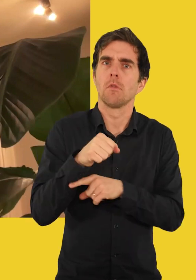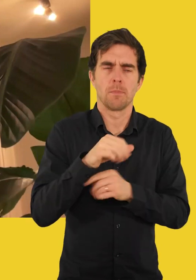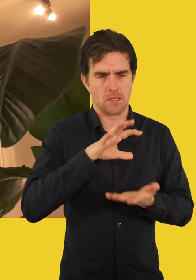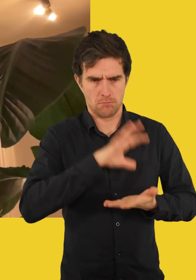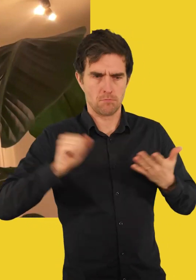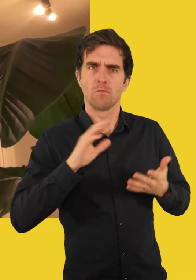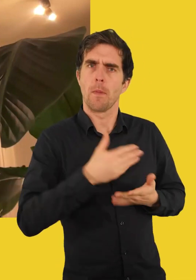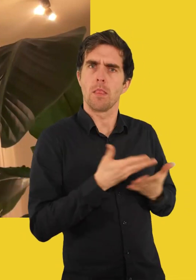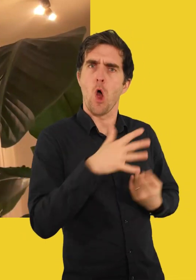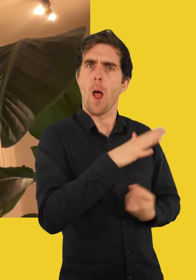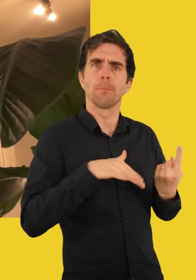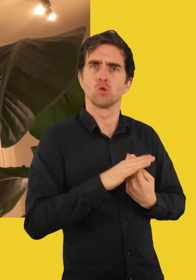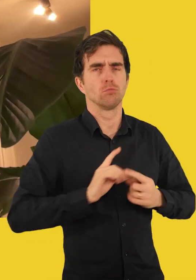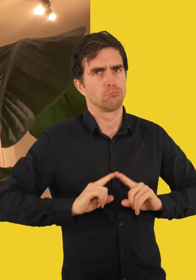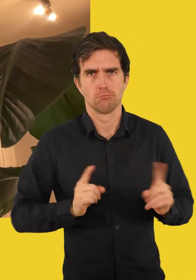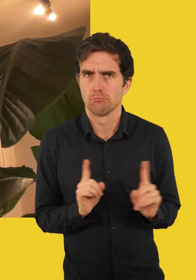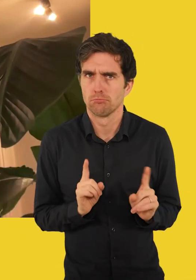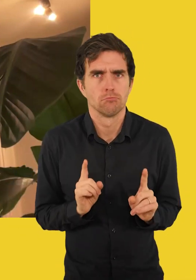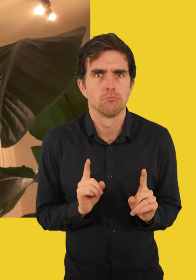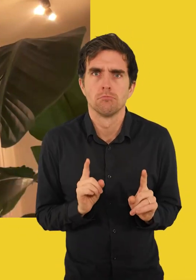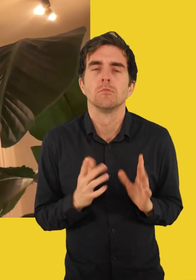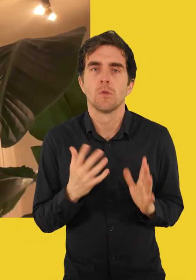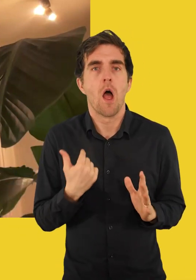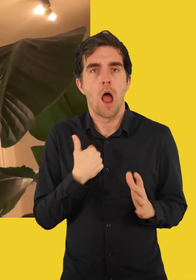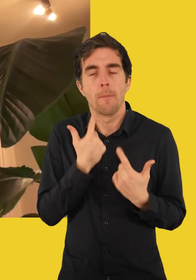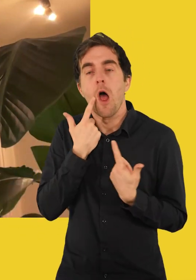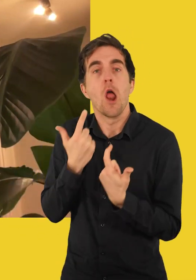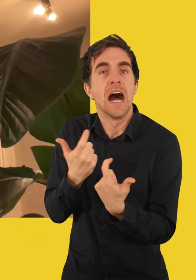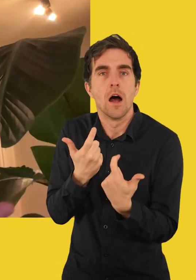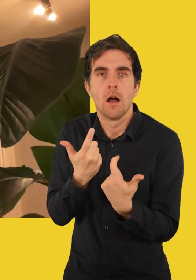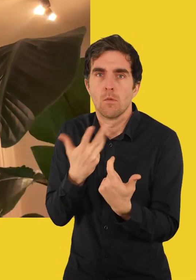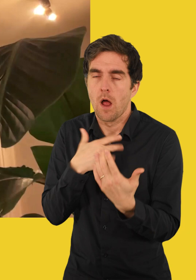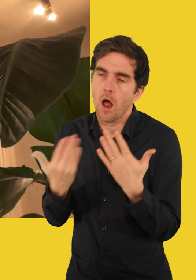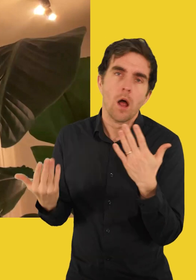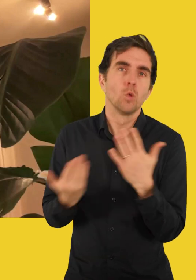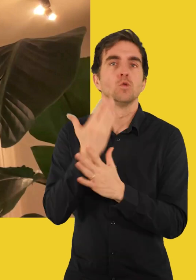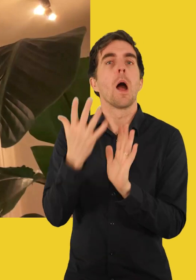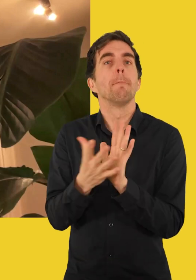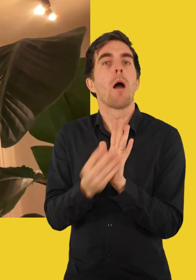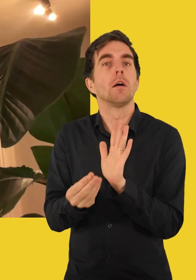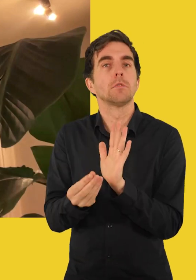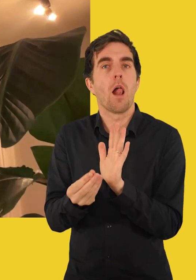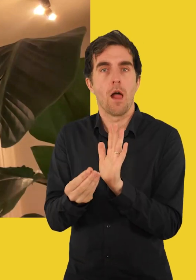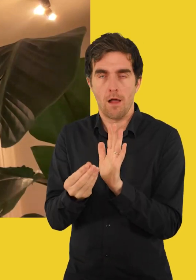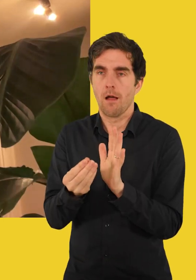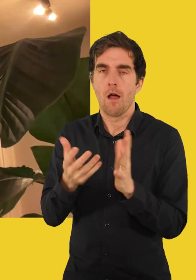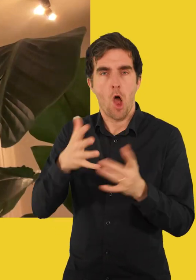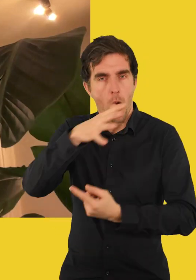away from the communities themselves. So what we're doing is building a new model